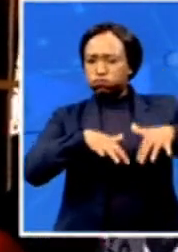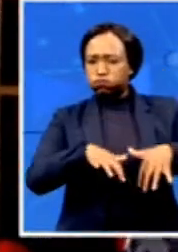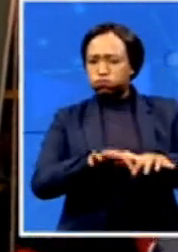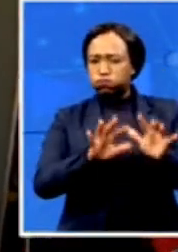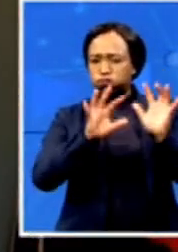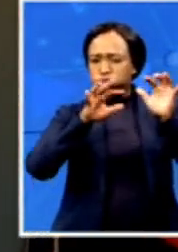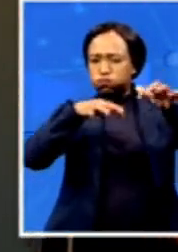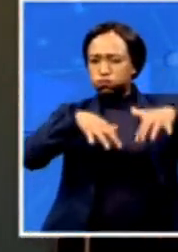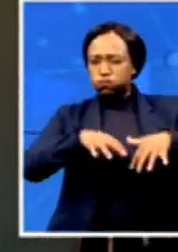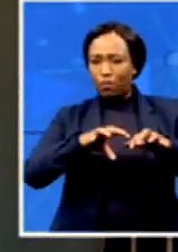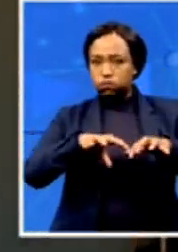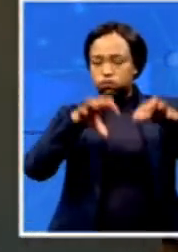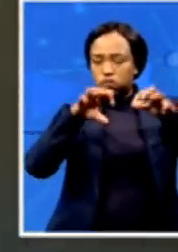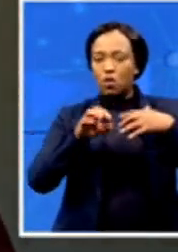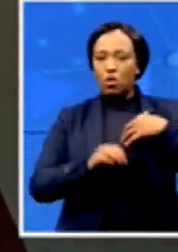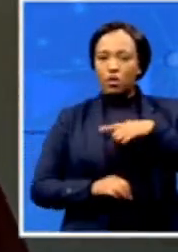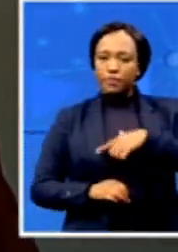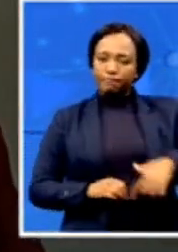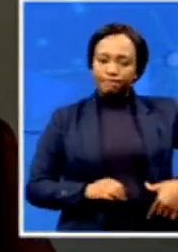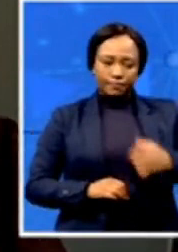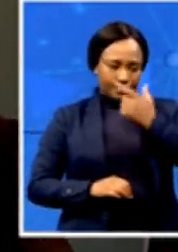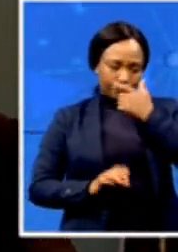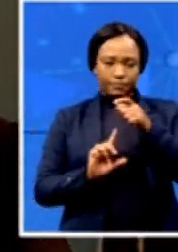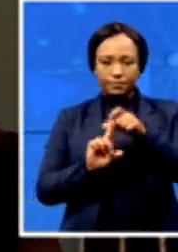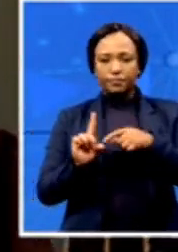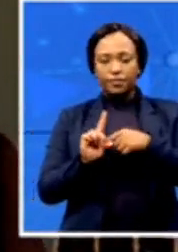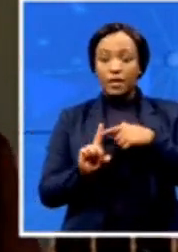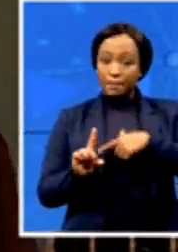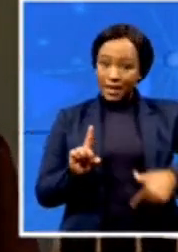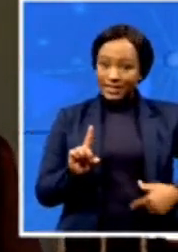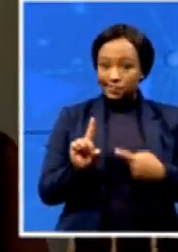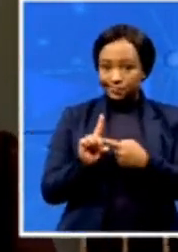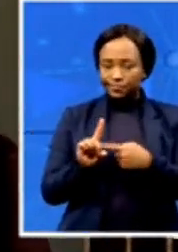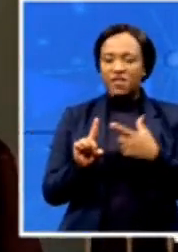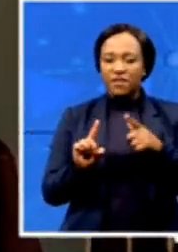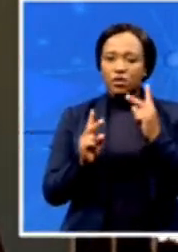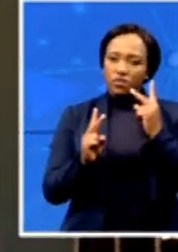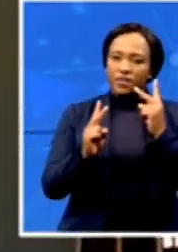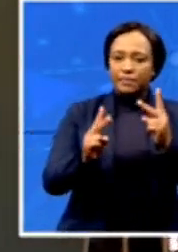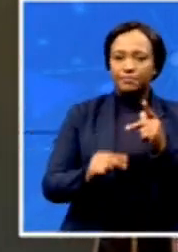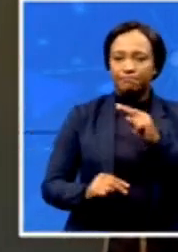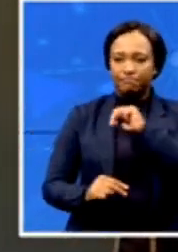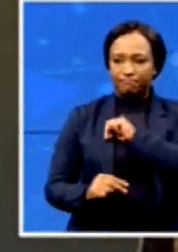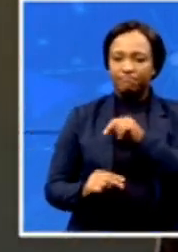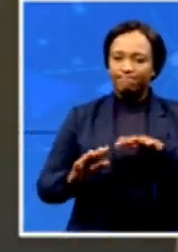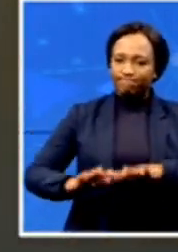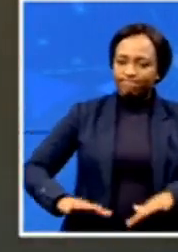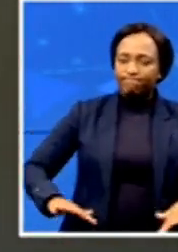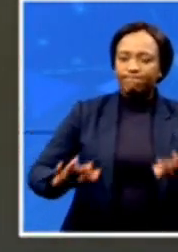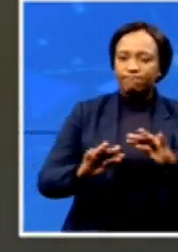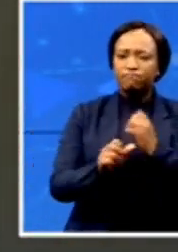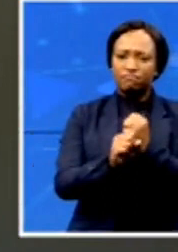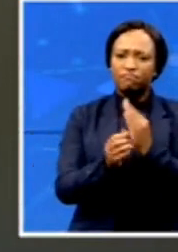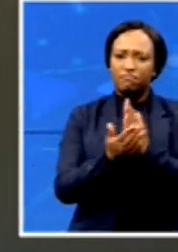president, also visiting the province of KwaZulu-Natal just to ensure that all the funds and monies are